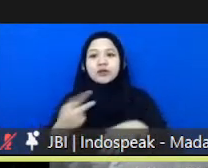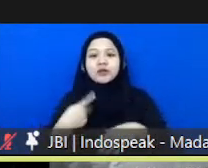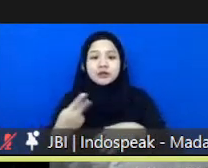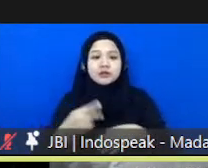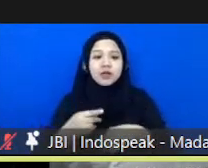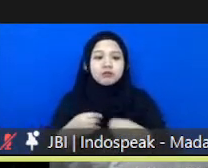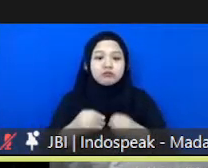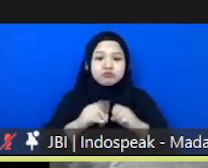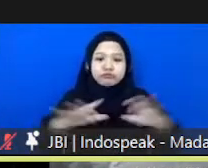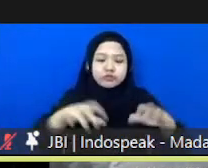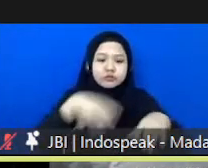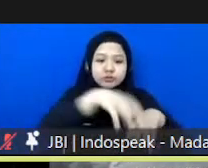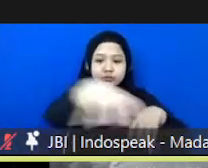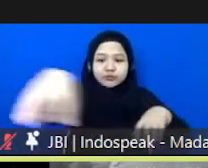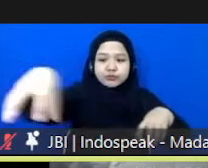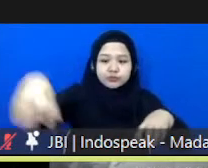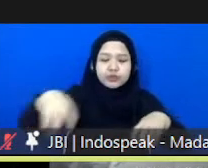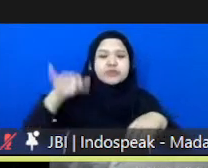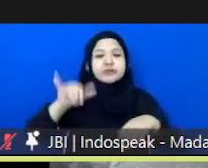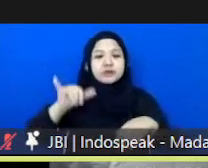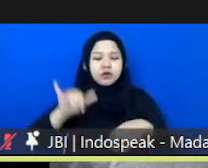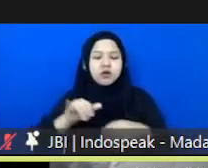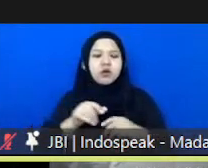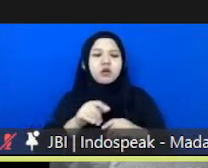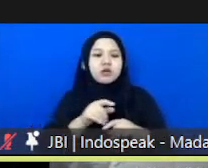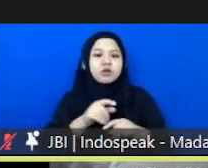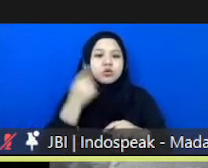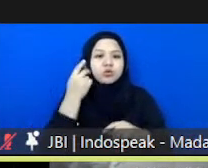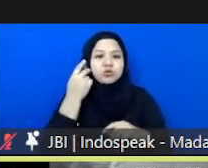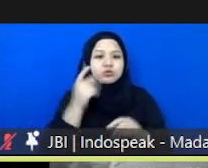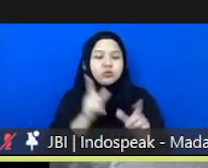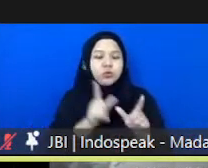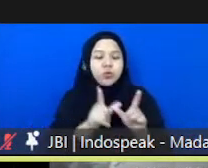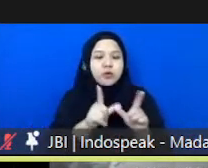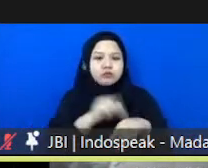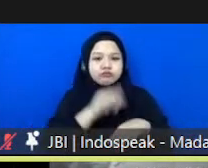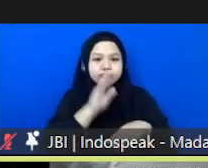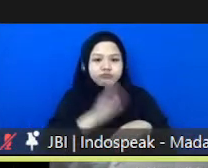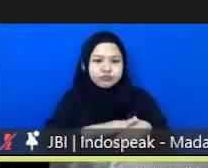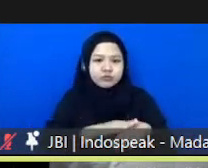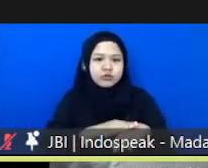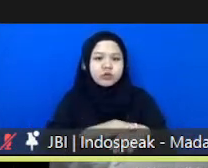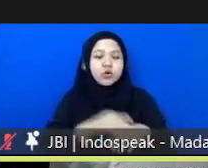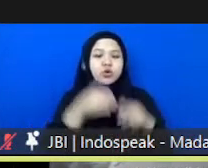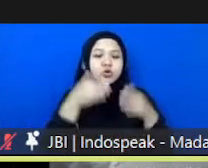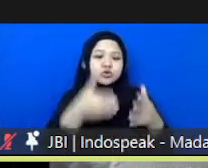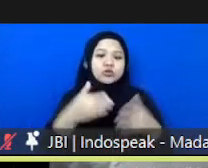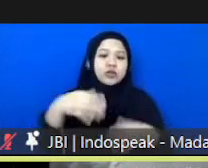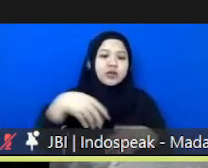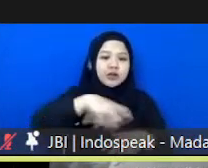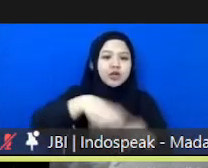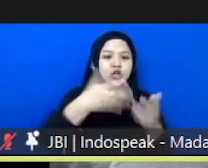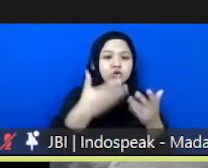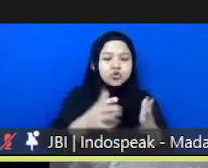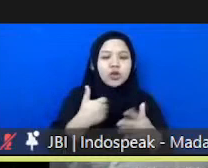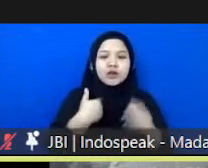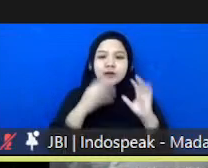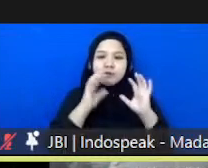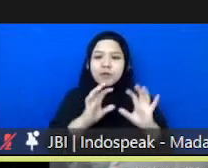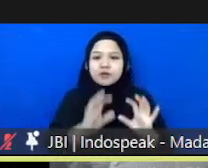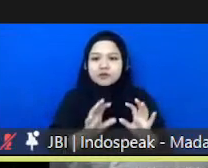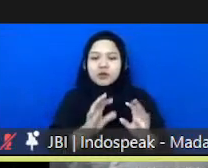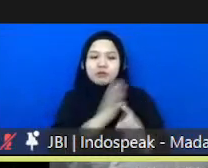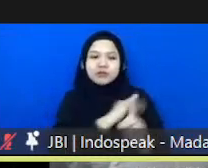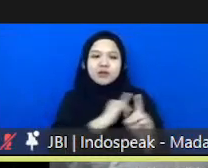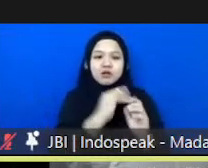in reducing the incidence of virologically confirmed dengue or VCD of any severity and